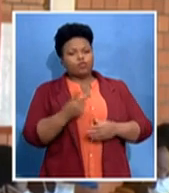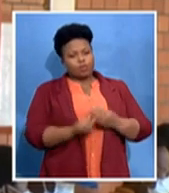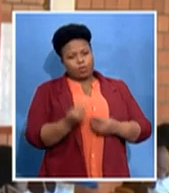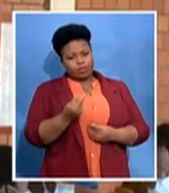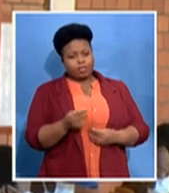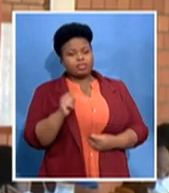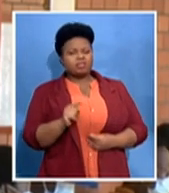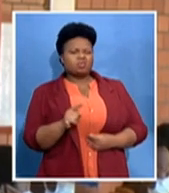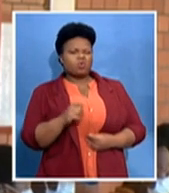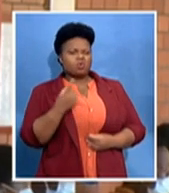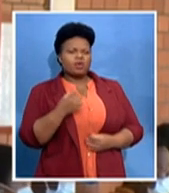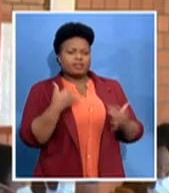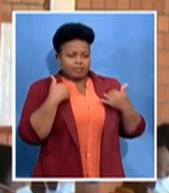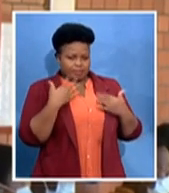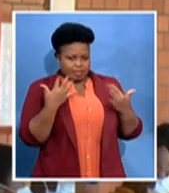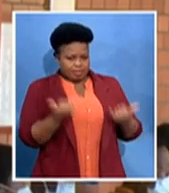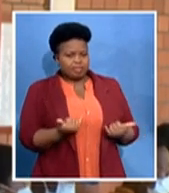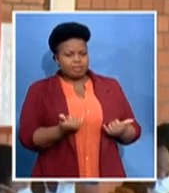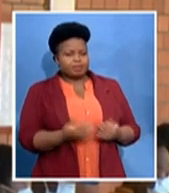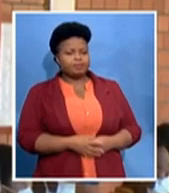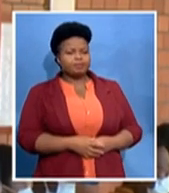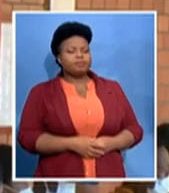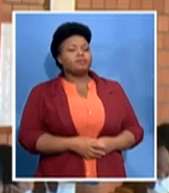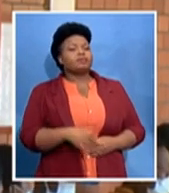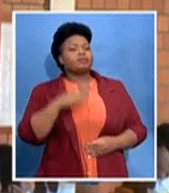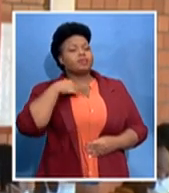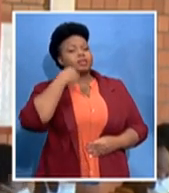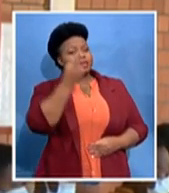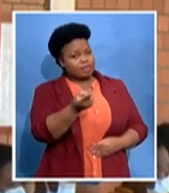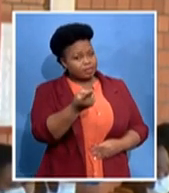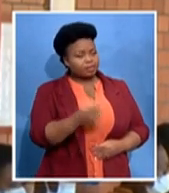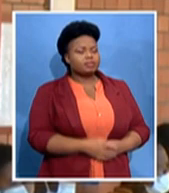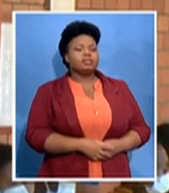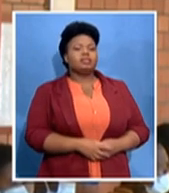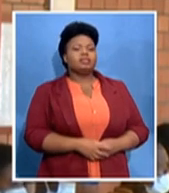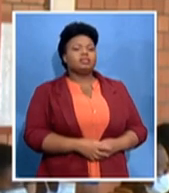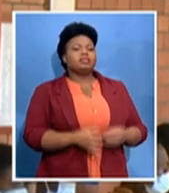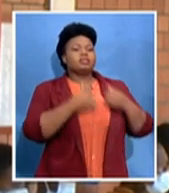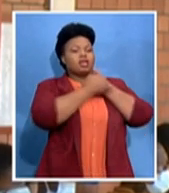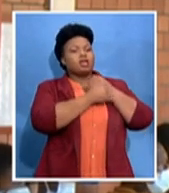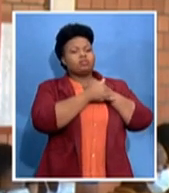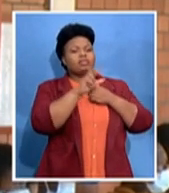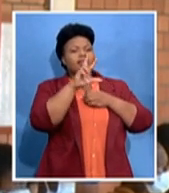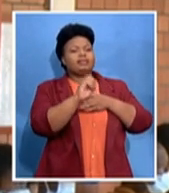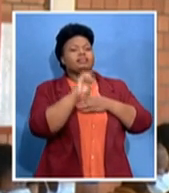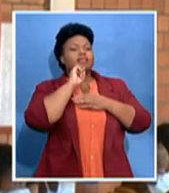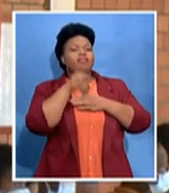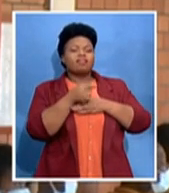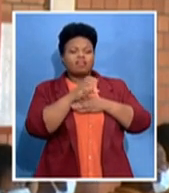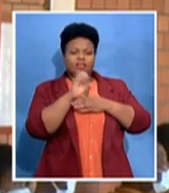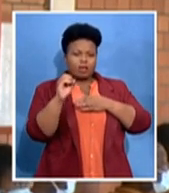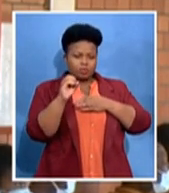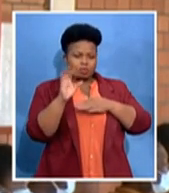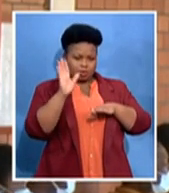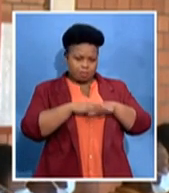phase. After that, in the country, 80 more thousand vaccines will come, then another 80. After